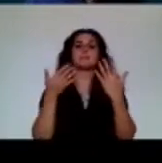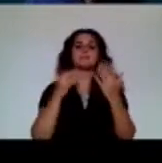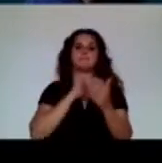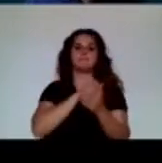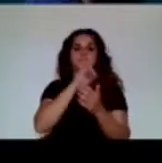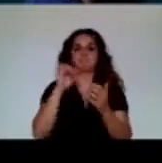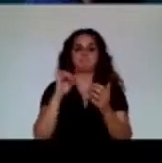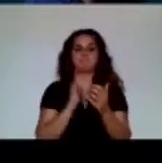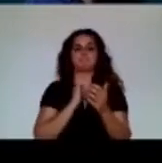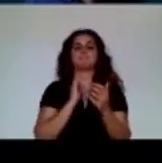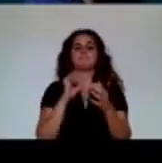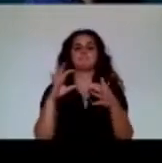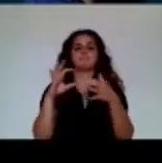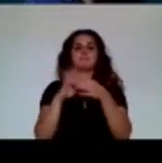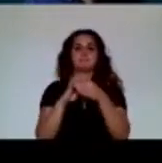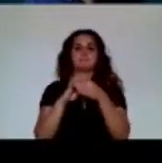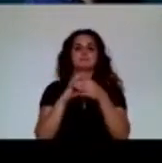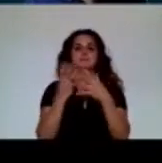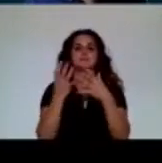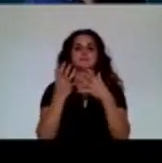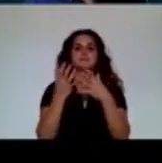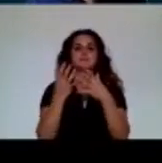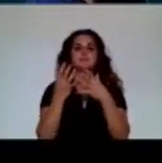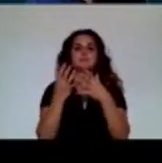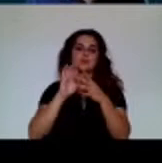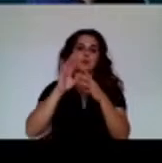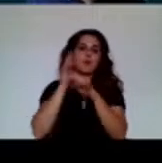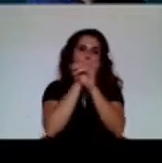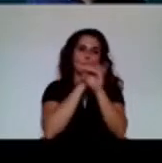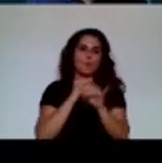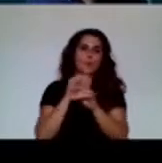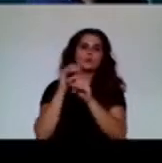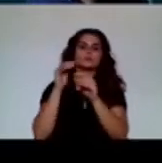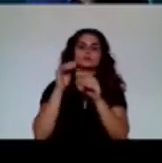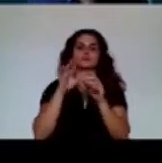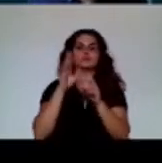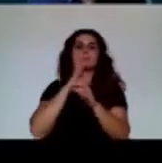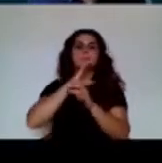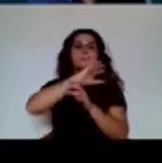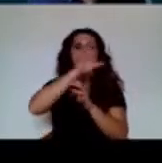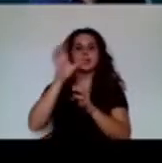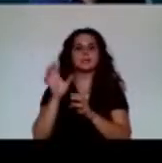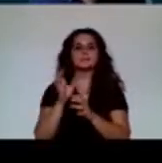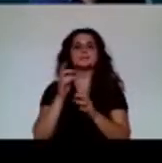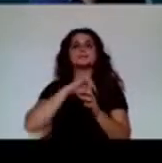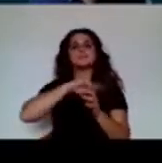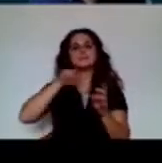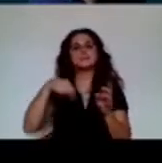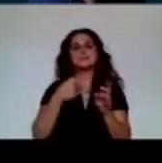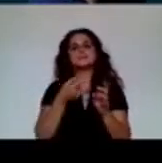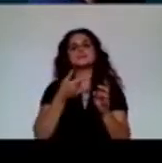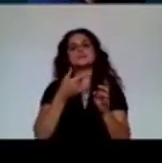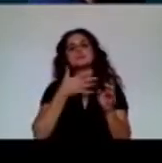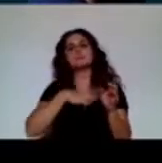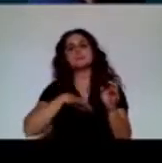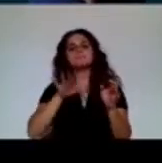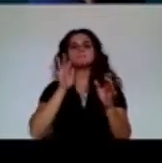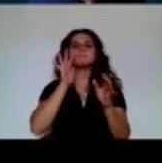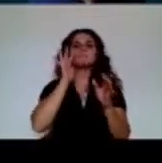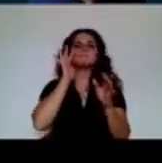lab, alongside the work by other researchers in other countries, we wanted to test a